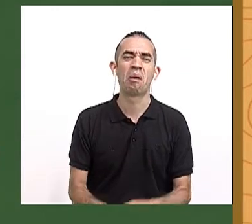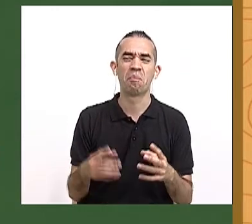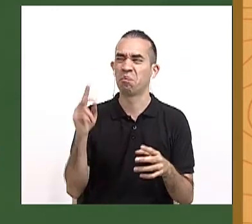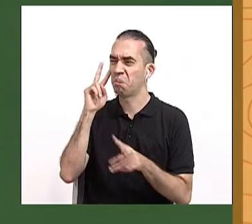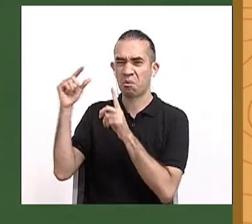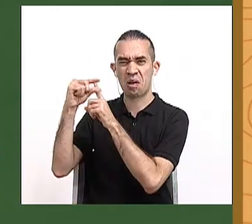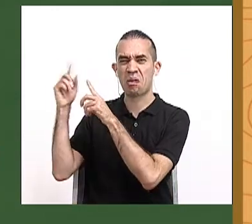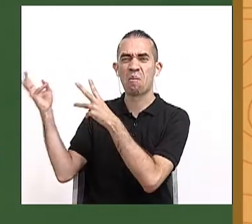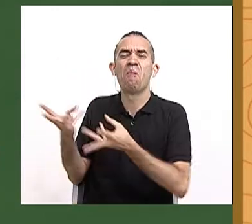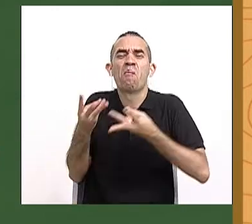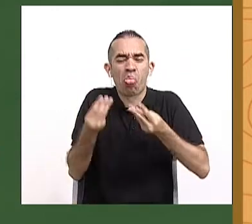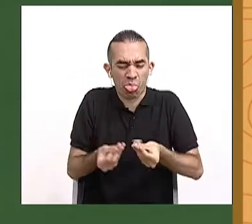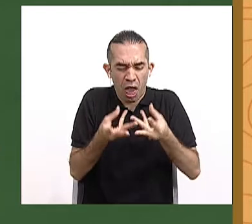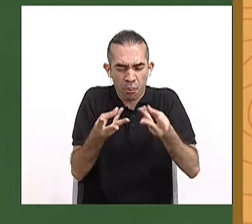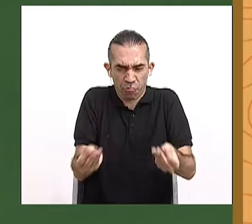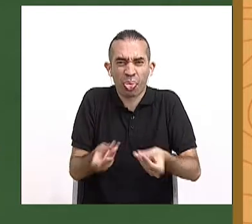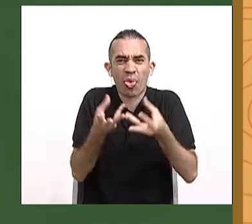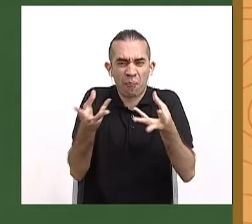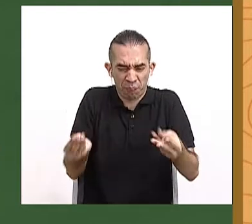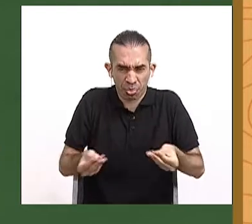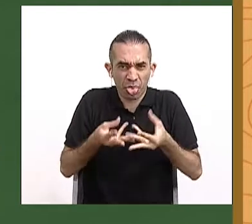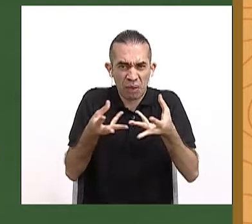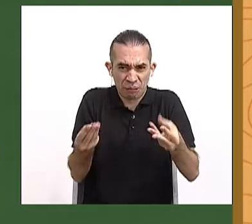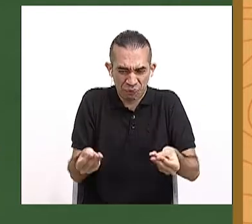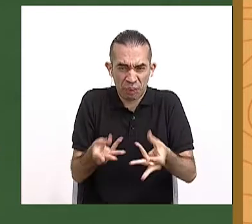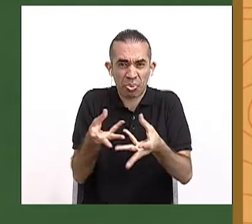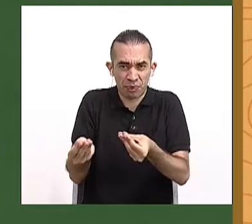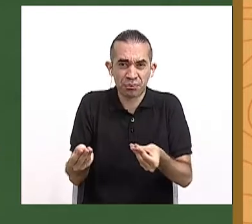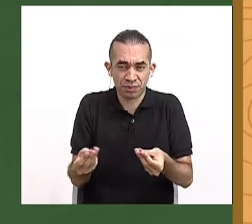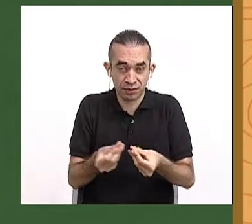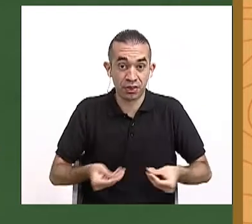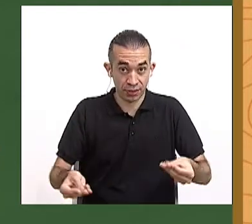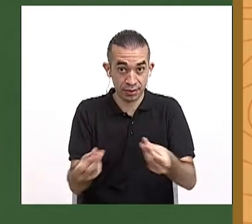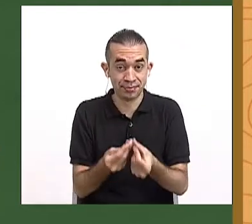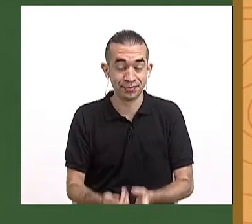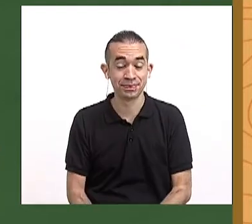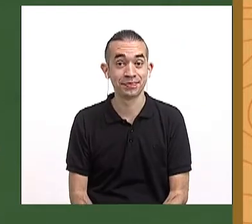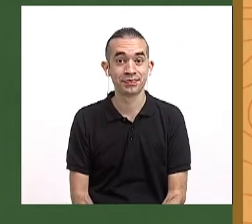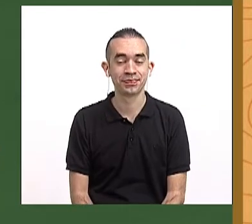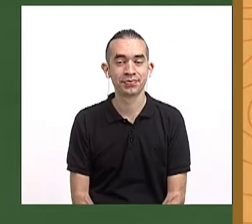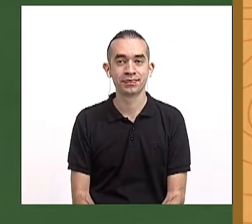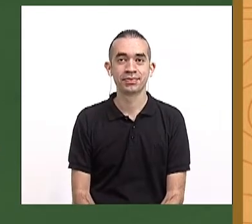mud. It represents the soil, right? Okay, next.